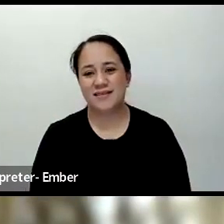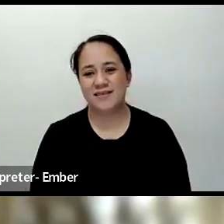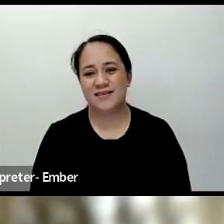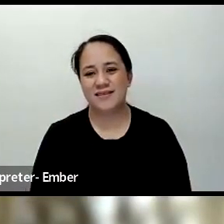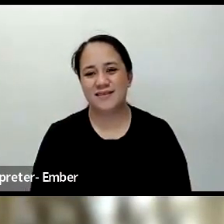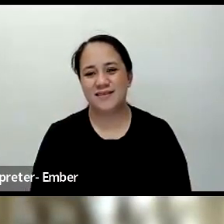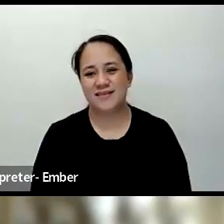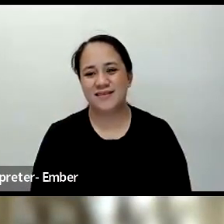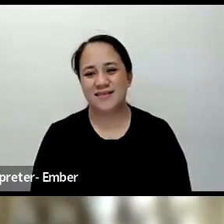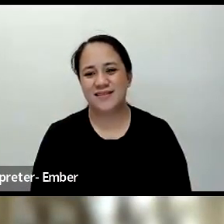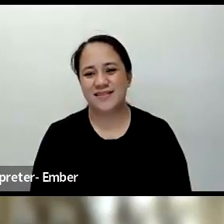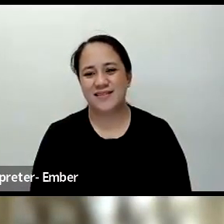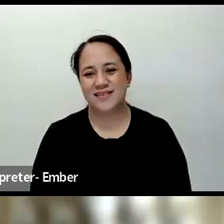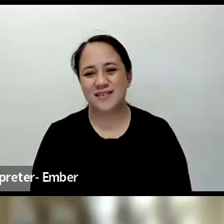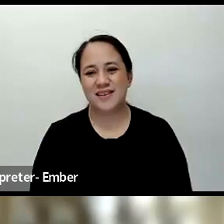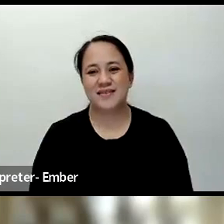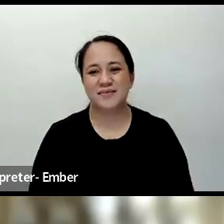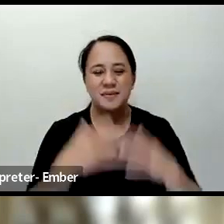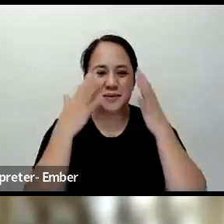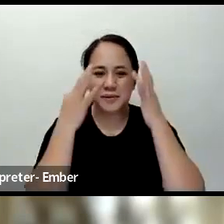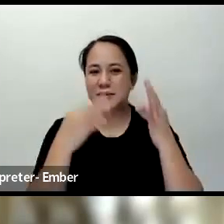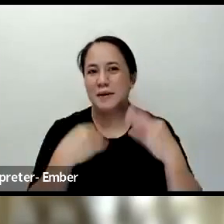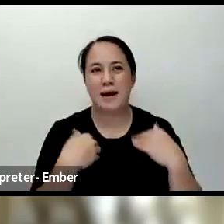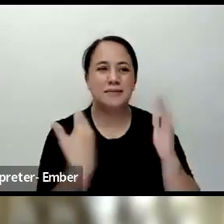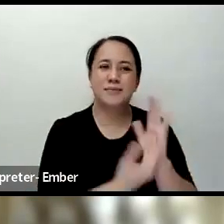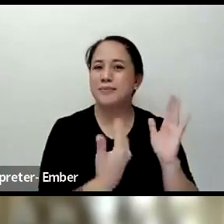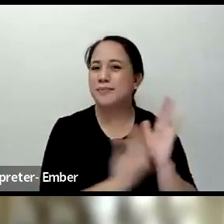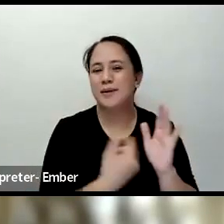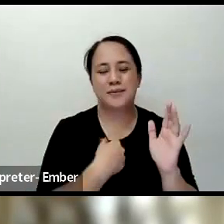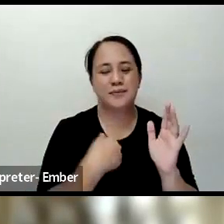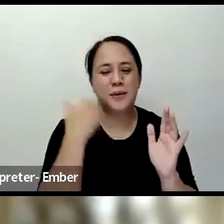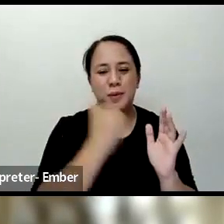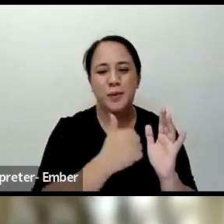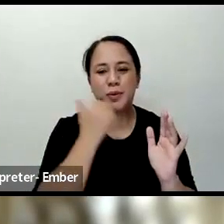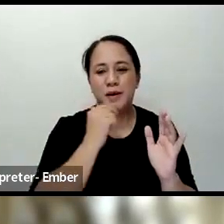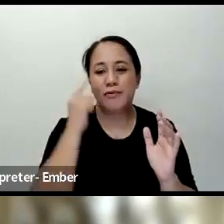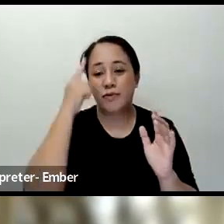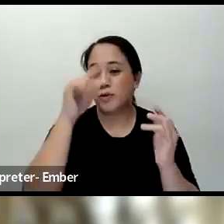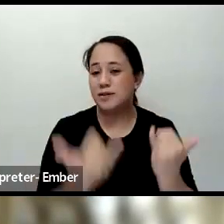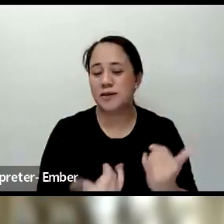My decision is always empirical based, data driven. As of the moment,